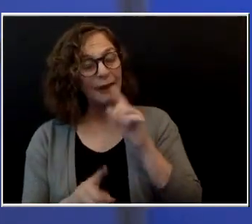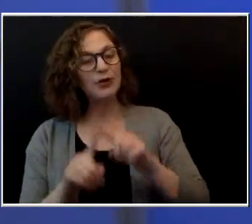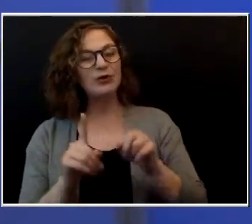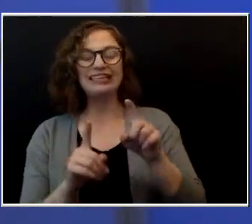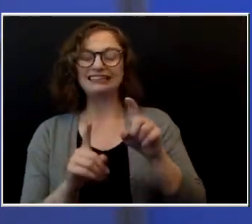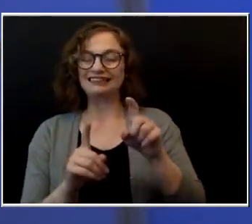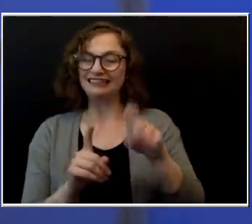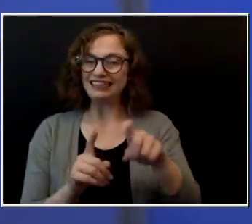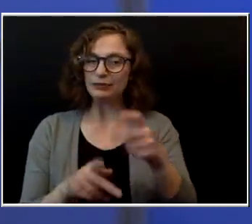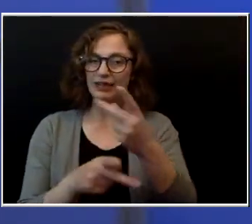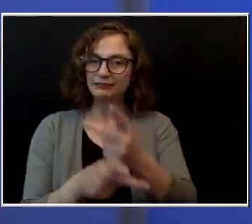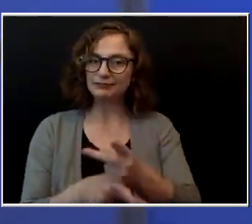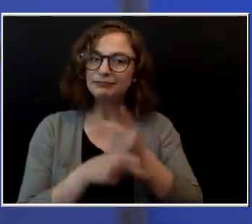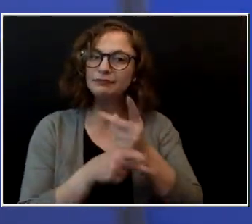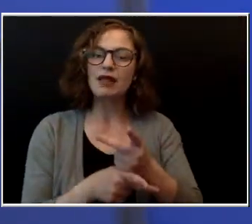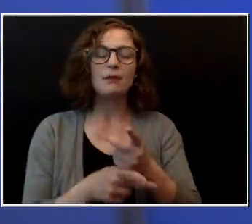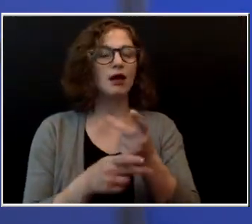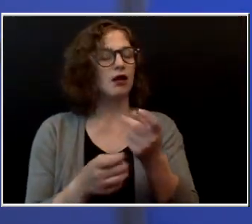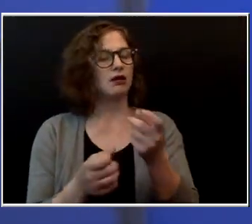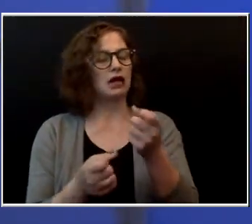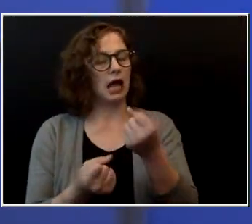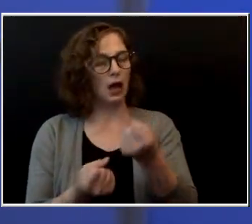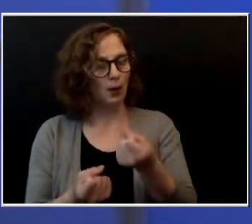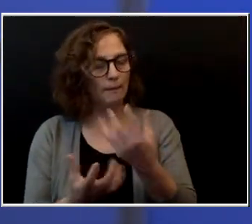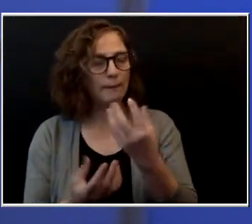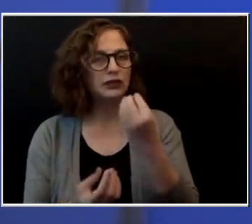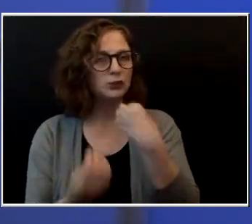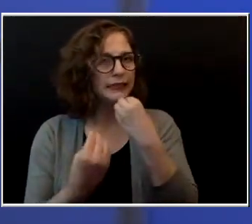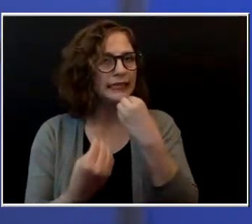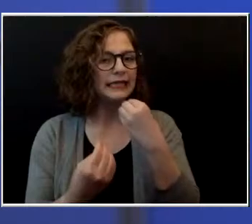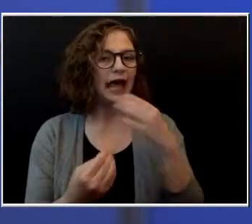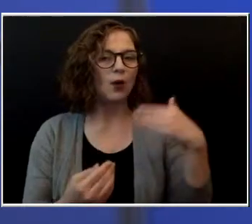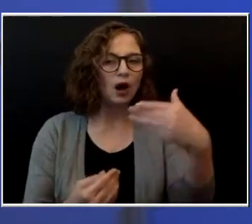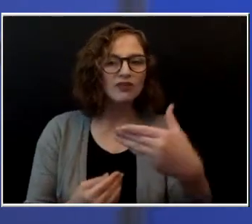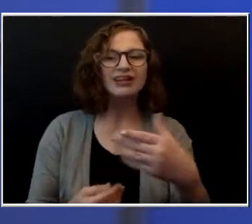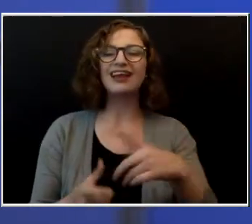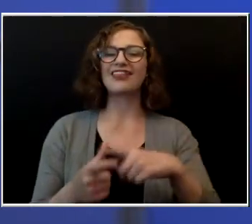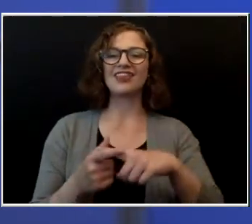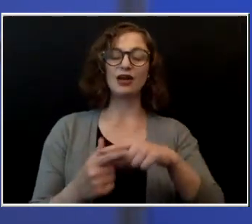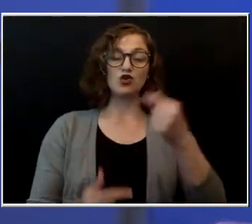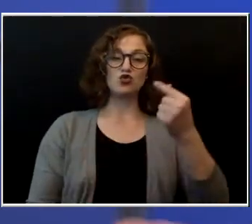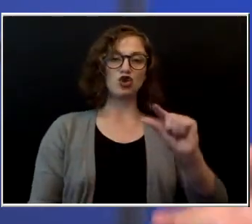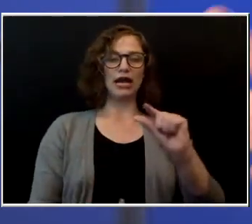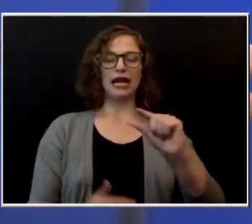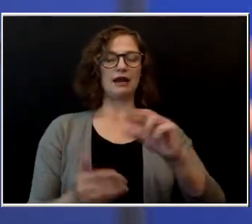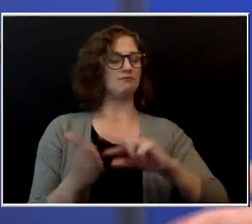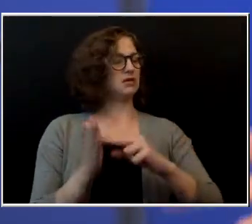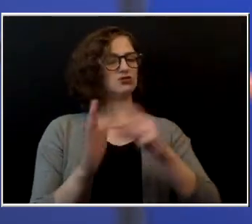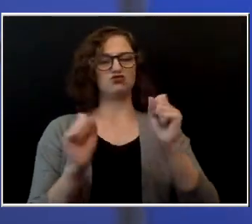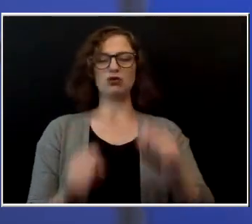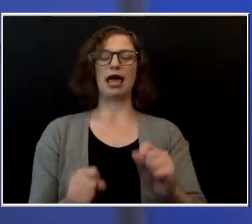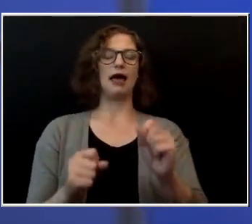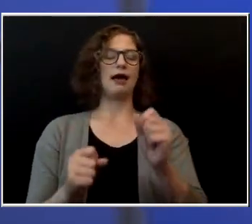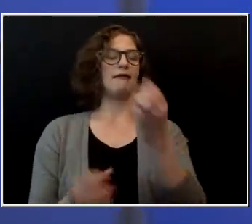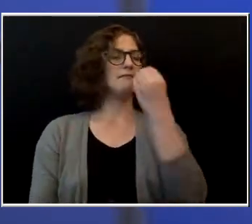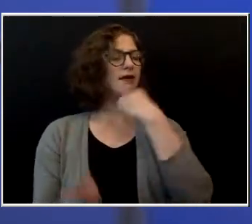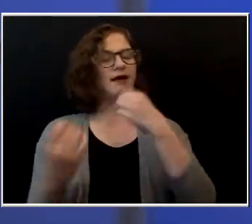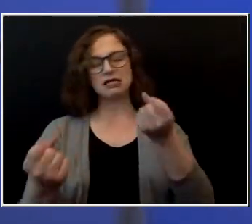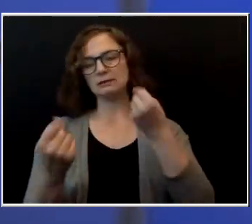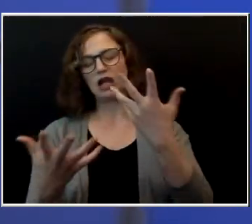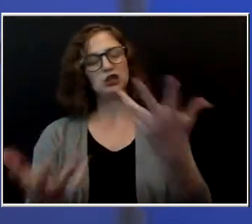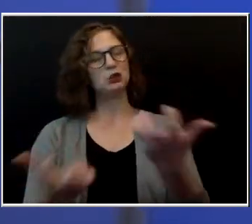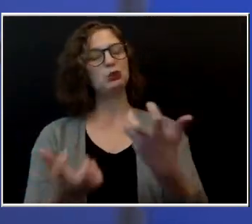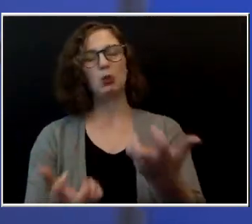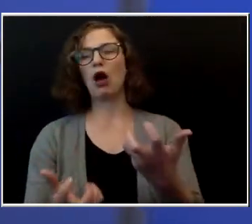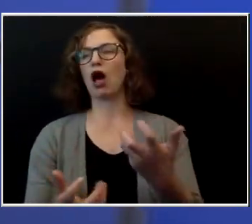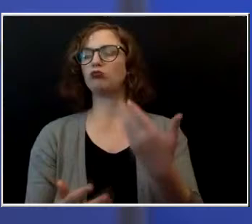go foods. You can eat as much as you want, as often as you want. That's what we teach the kids. And when these types of diets were originally